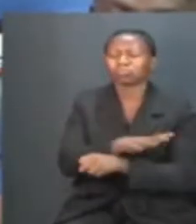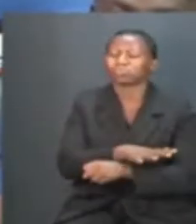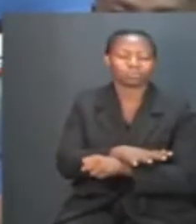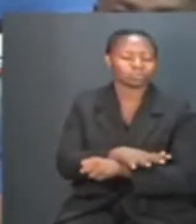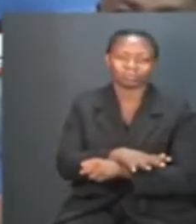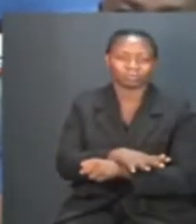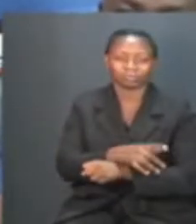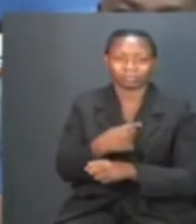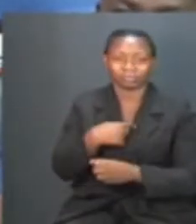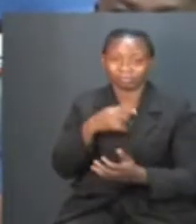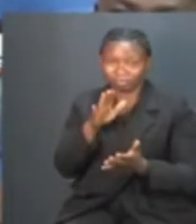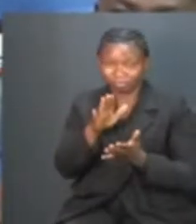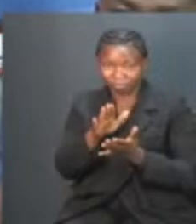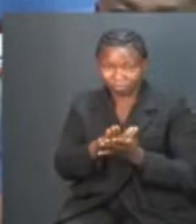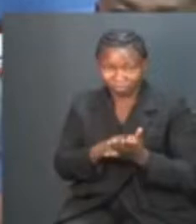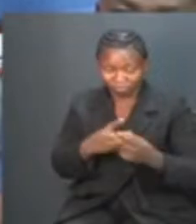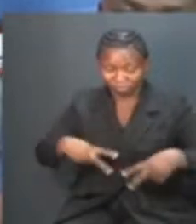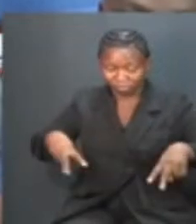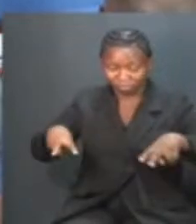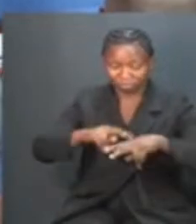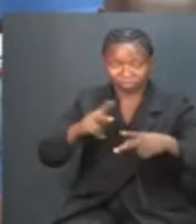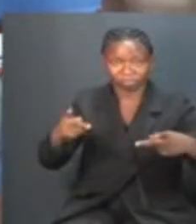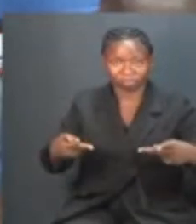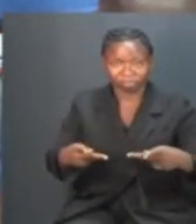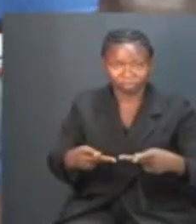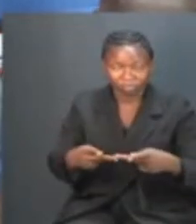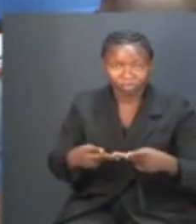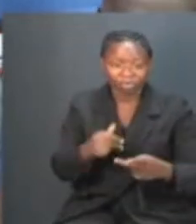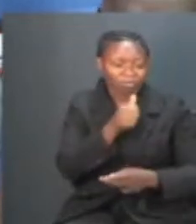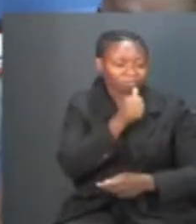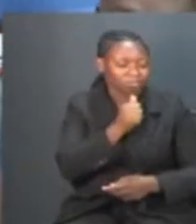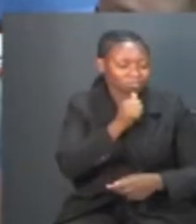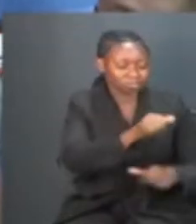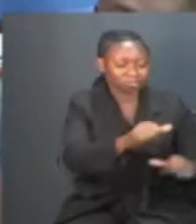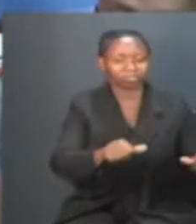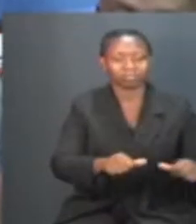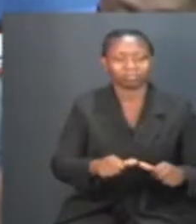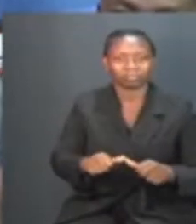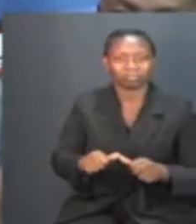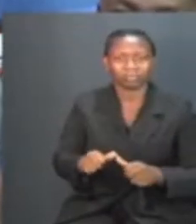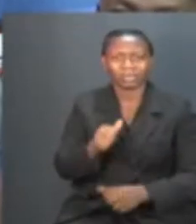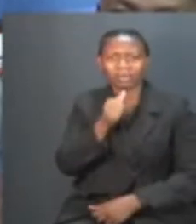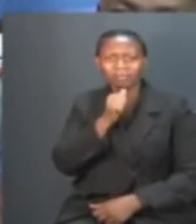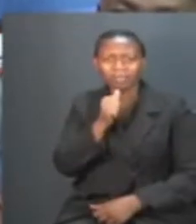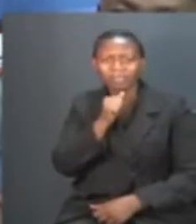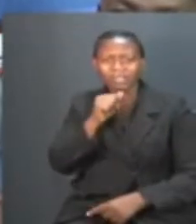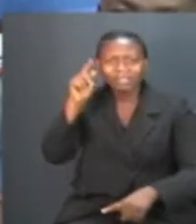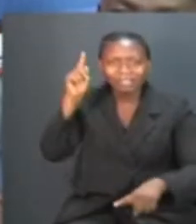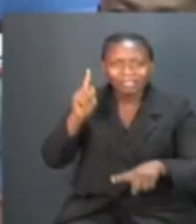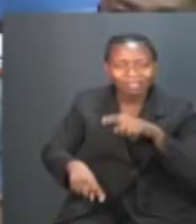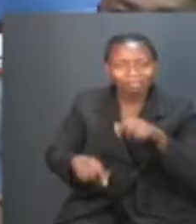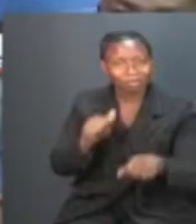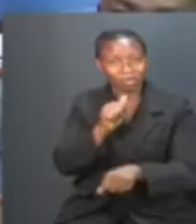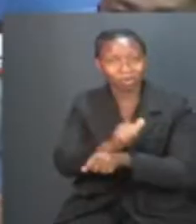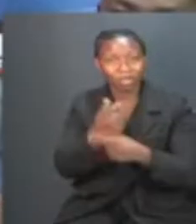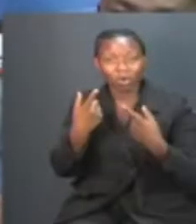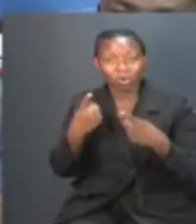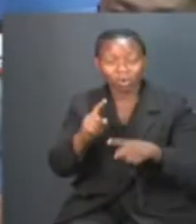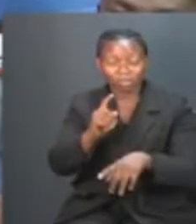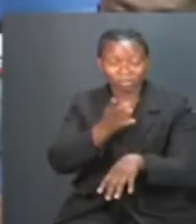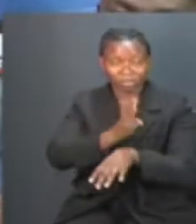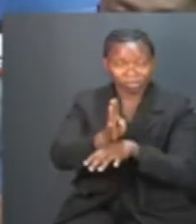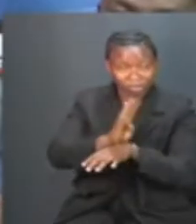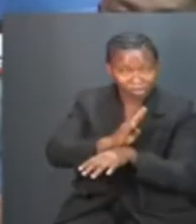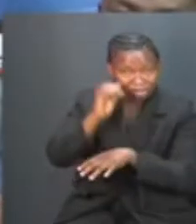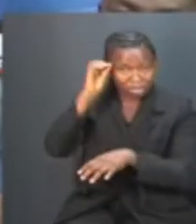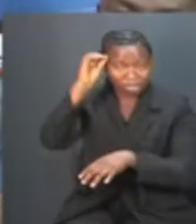believe that the most viable place to look at is the private sector. And the private sector cannot also function when the entrepreneurial aspect